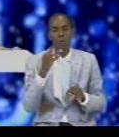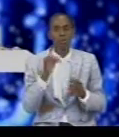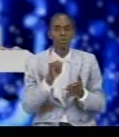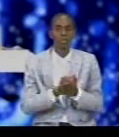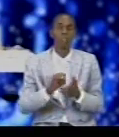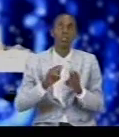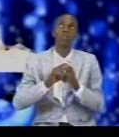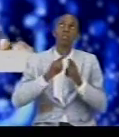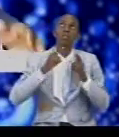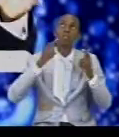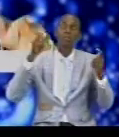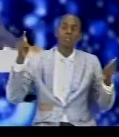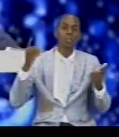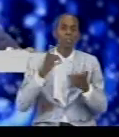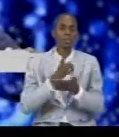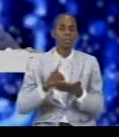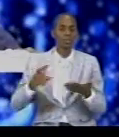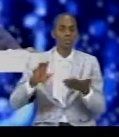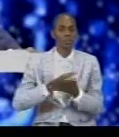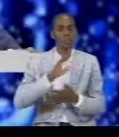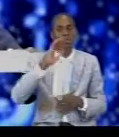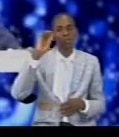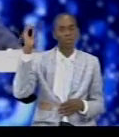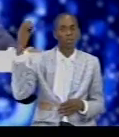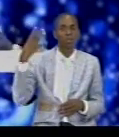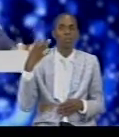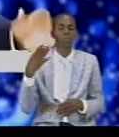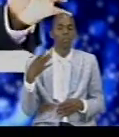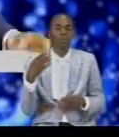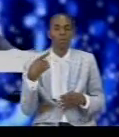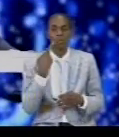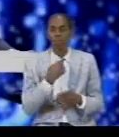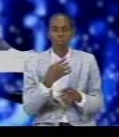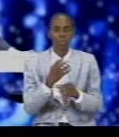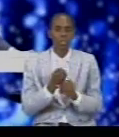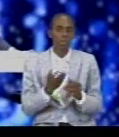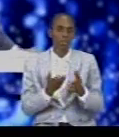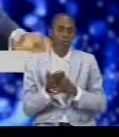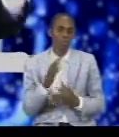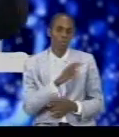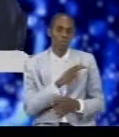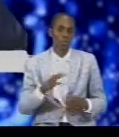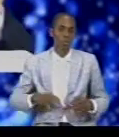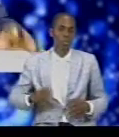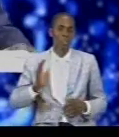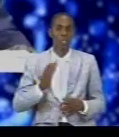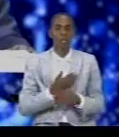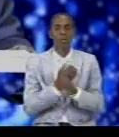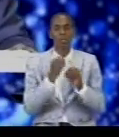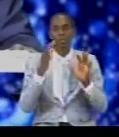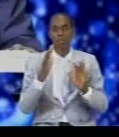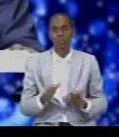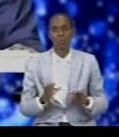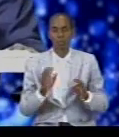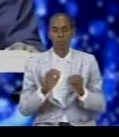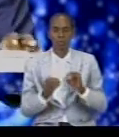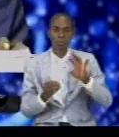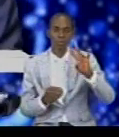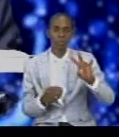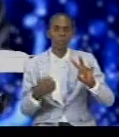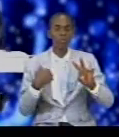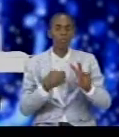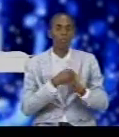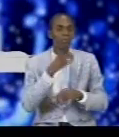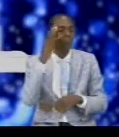that in the Lord Jesus Christ, who is our Savior. Number seven, we receive sufficient grace. Sufficient